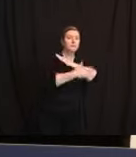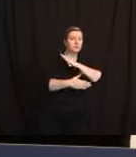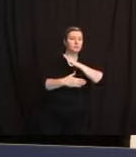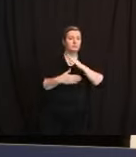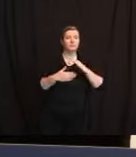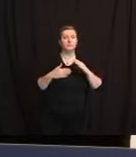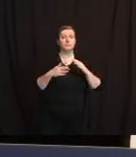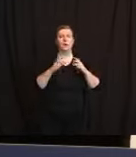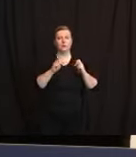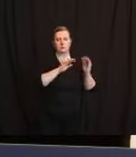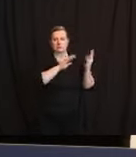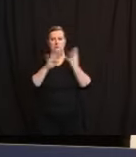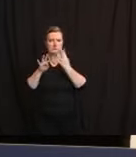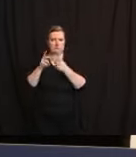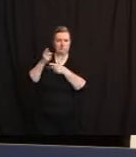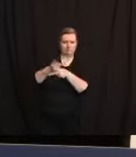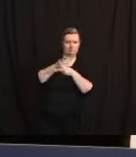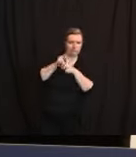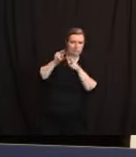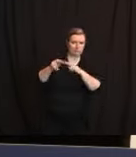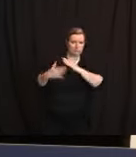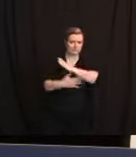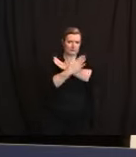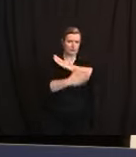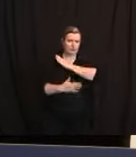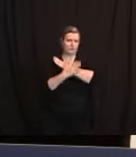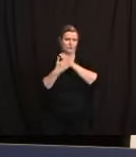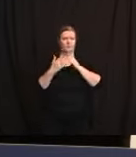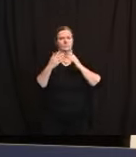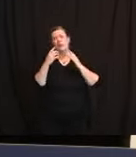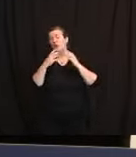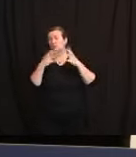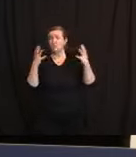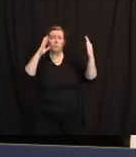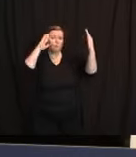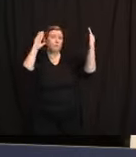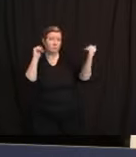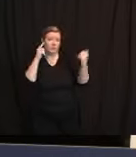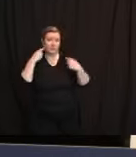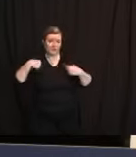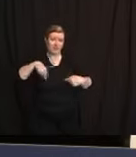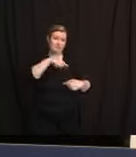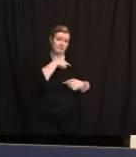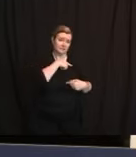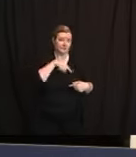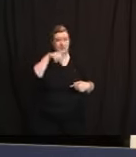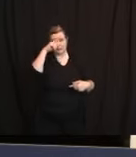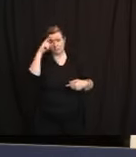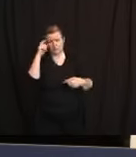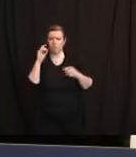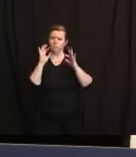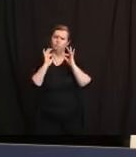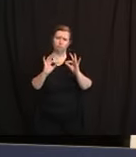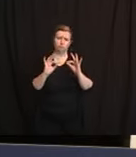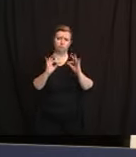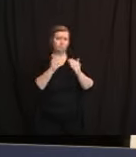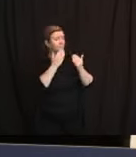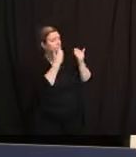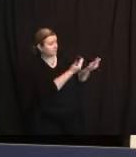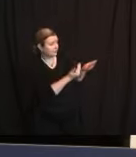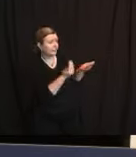And I have great hope for us, and I have great hope for us this summer. And thank you, Governor, once again for